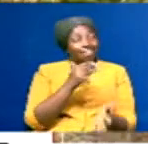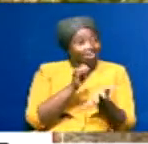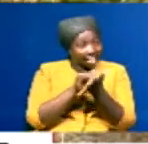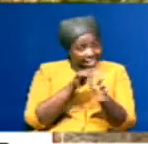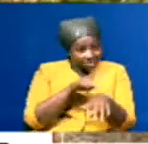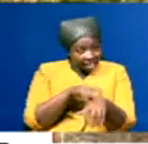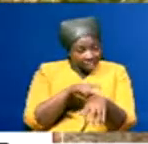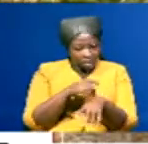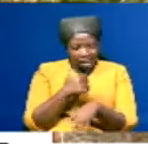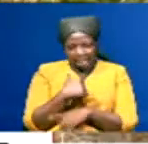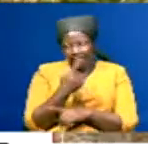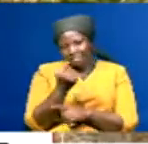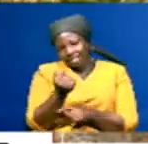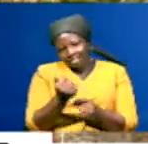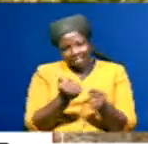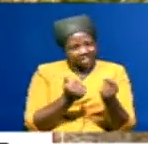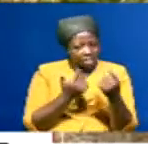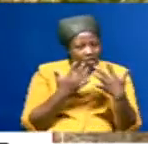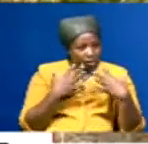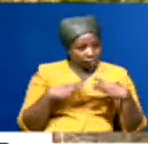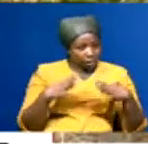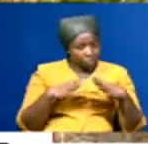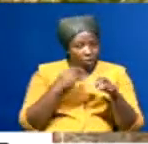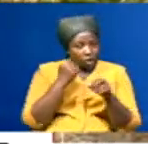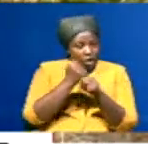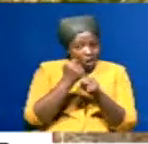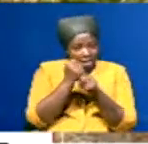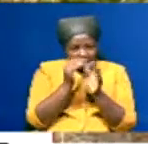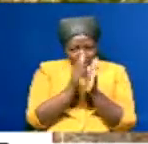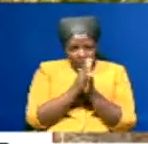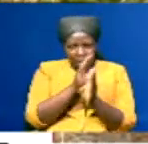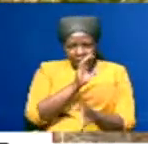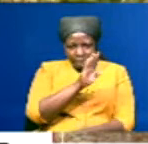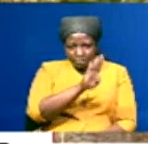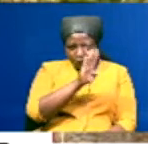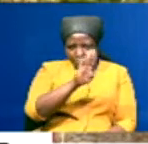few people at the BBC at the same time.